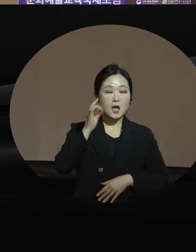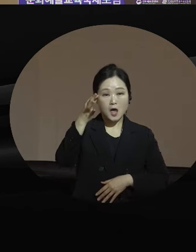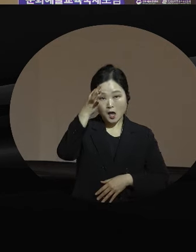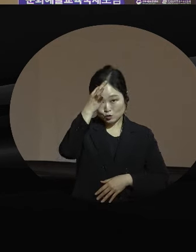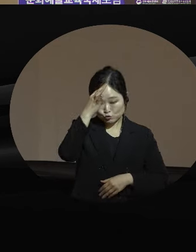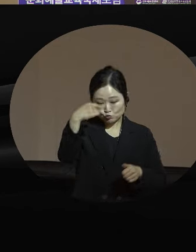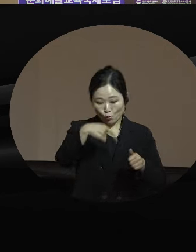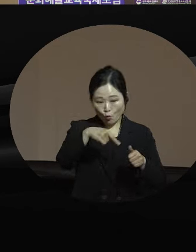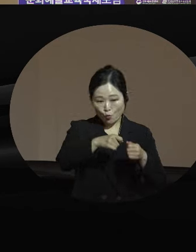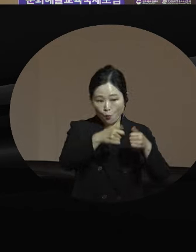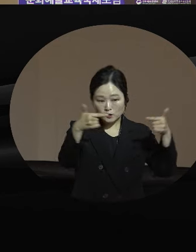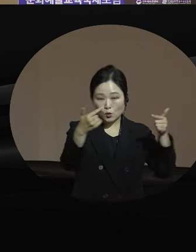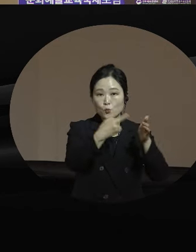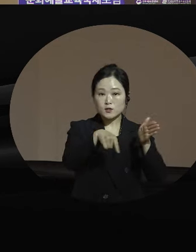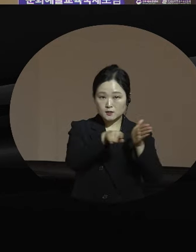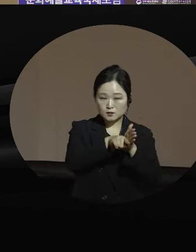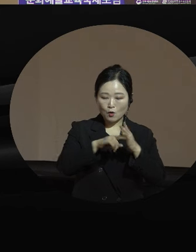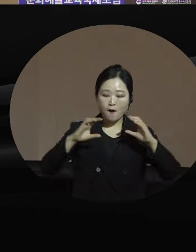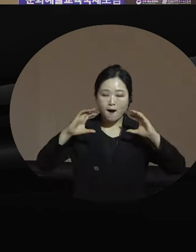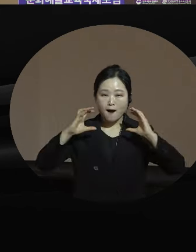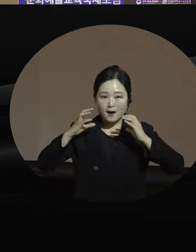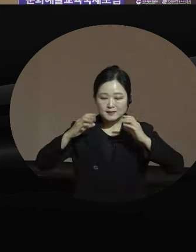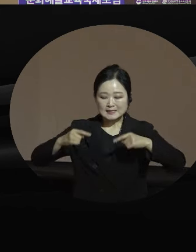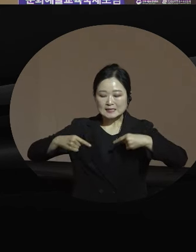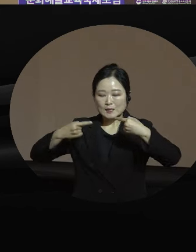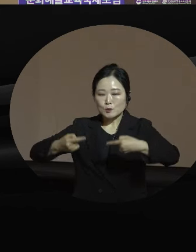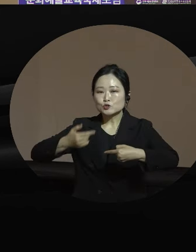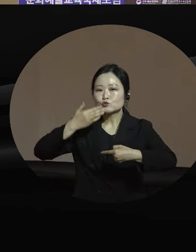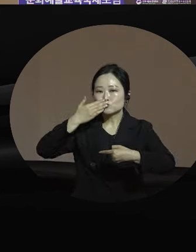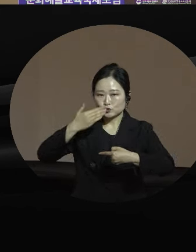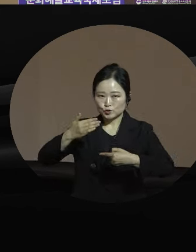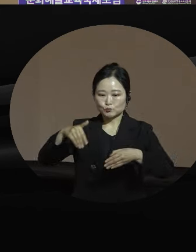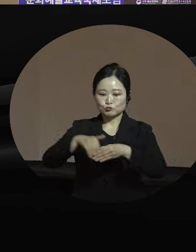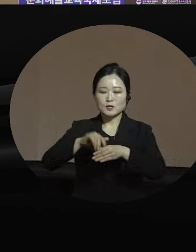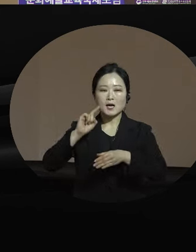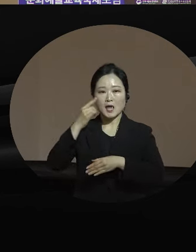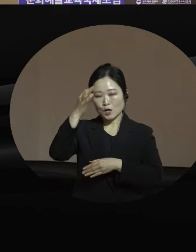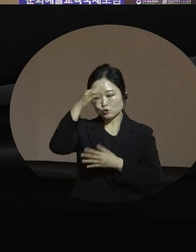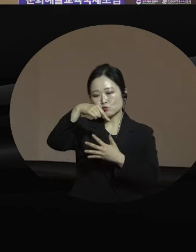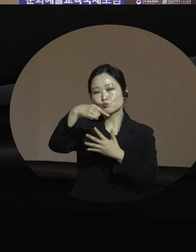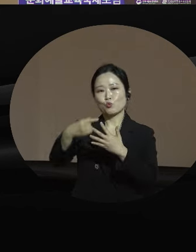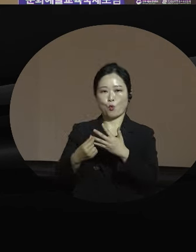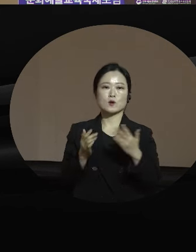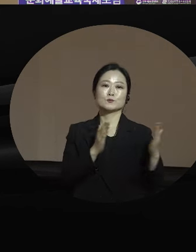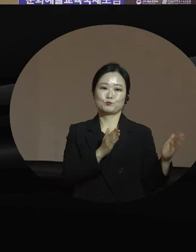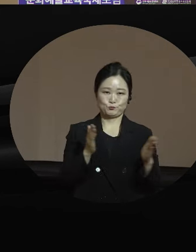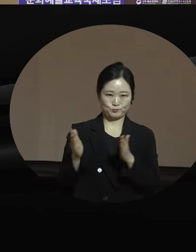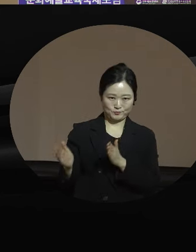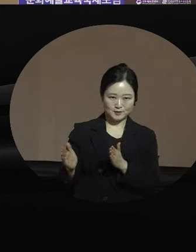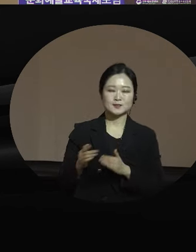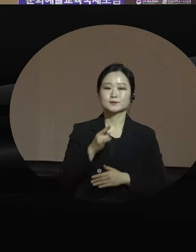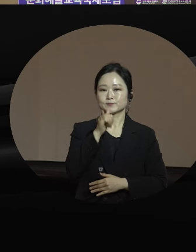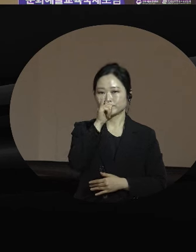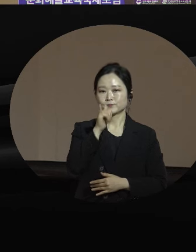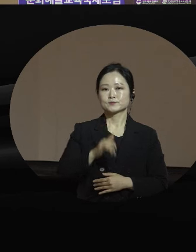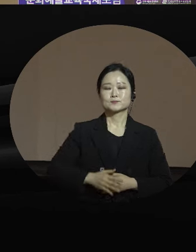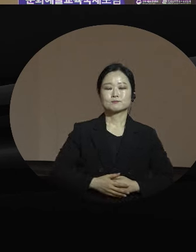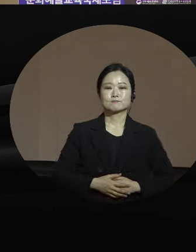remote districts, and art education programs based on the children's participations are being